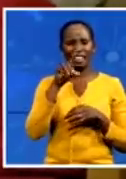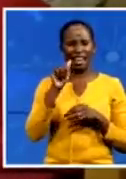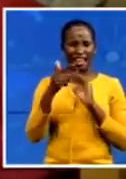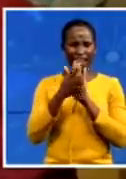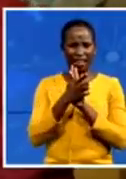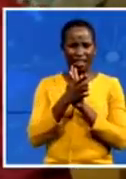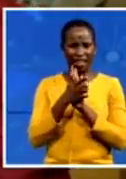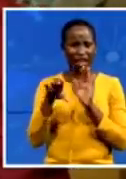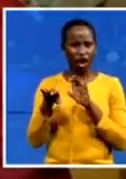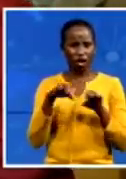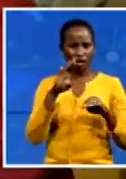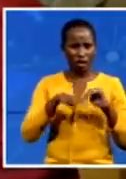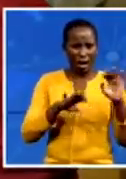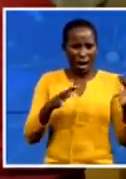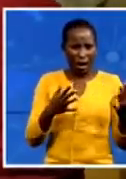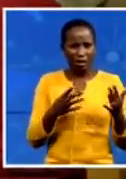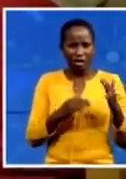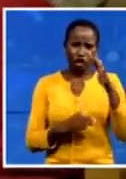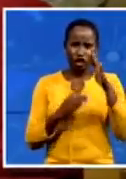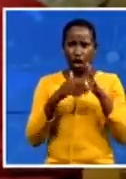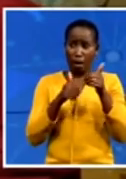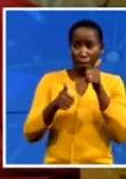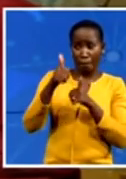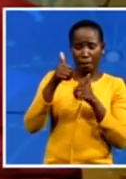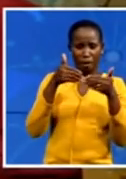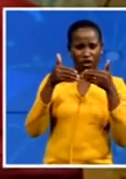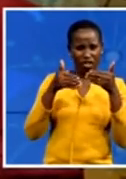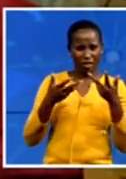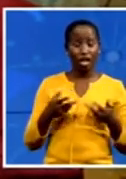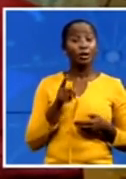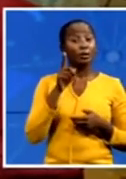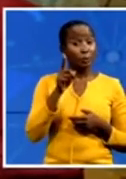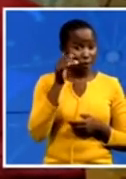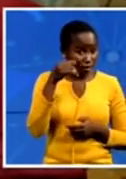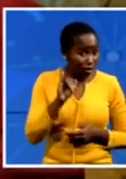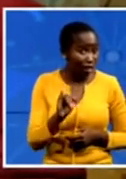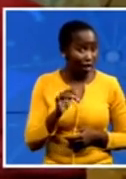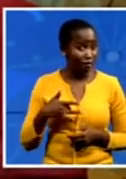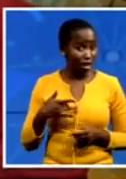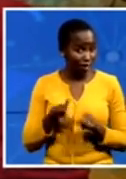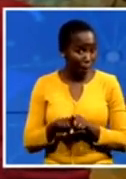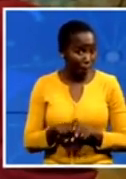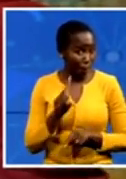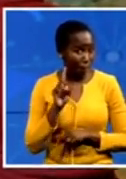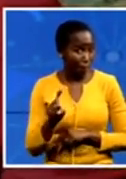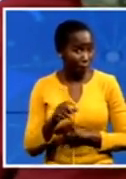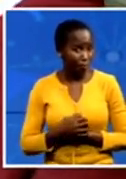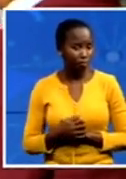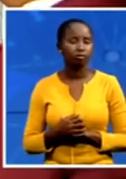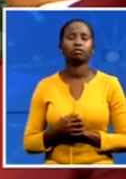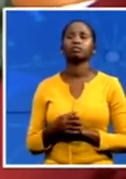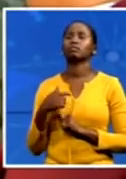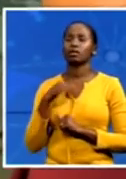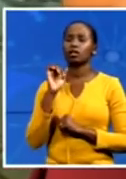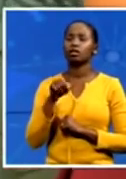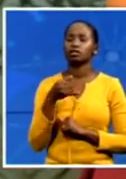top-down management. Do you still share the same sentiments, perhaps? I do, and I think that I've